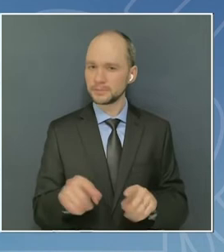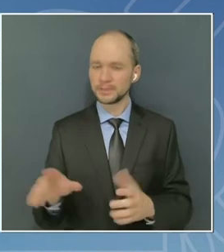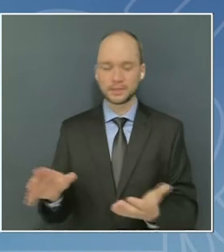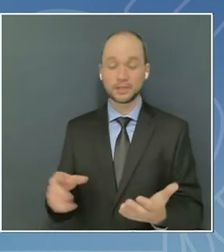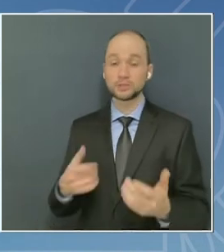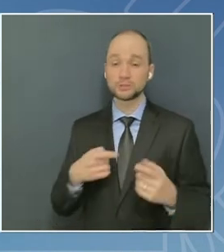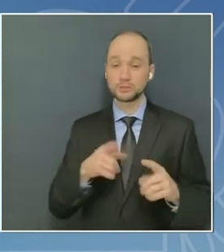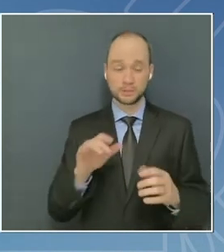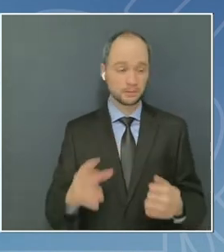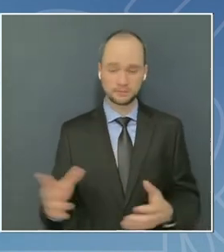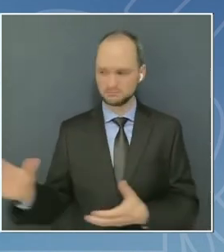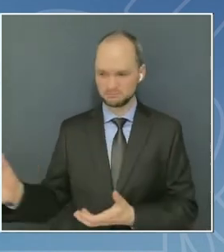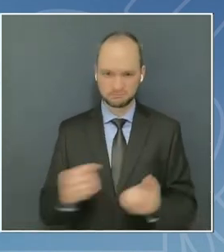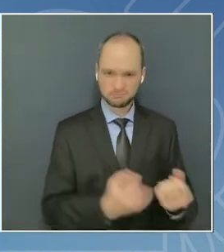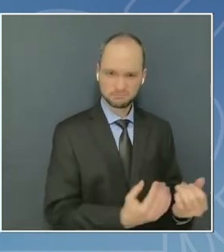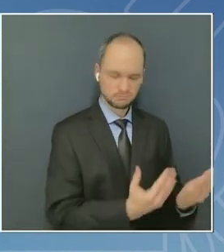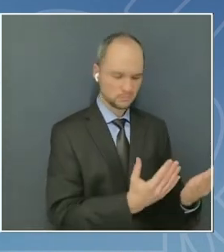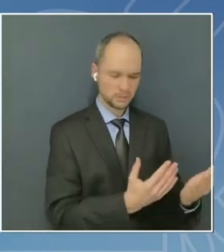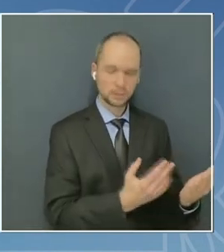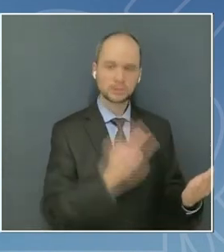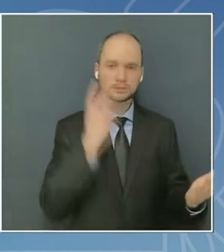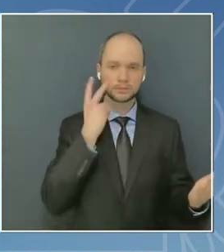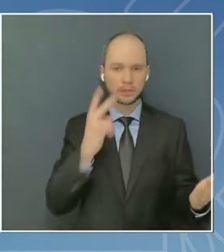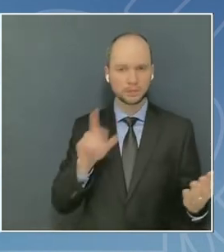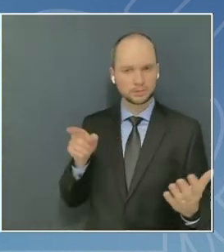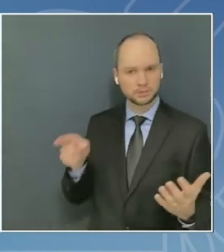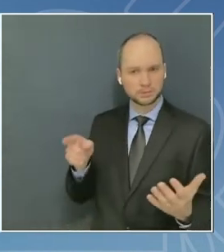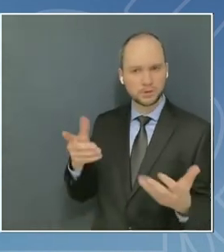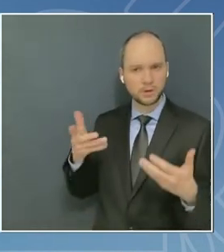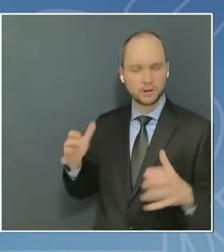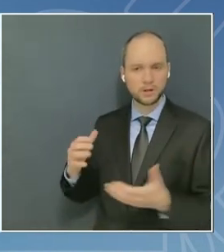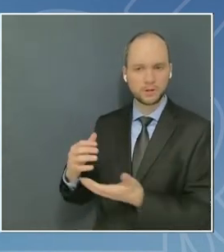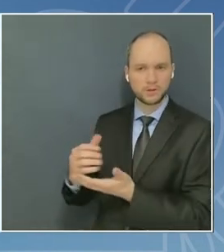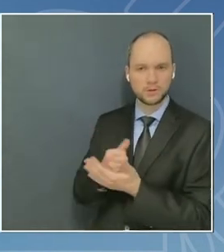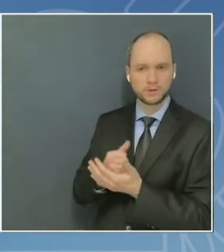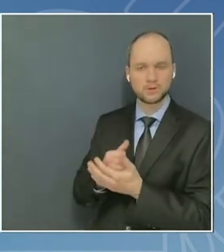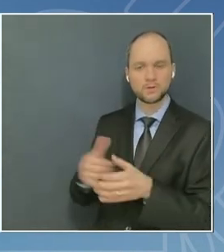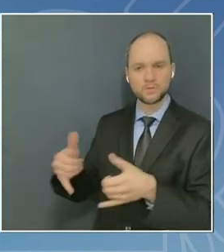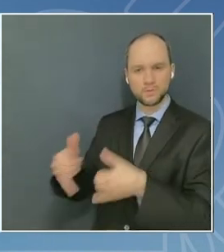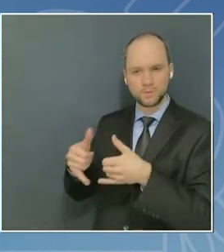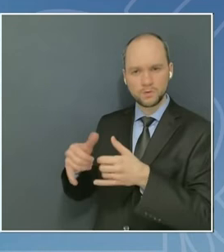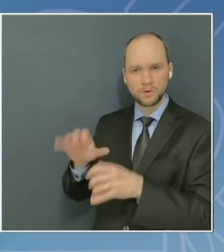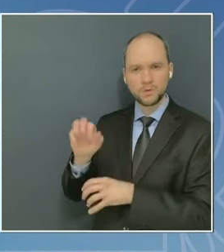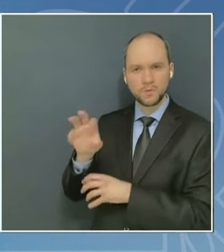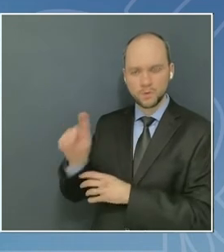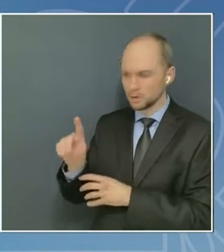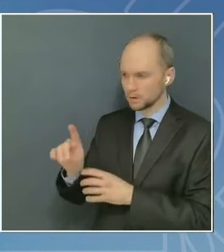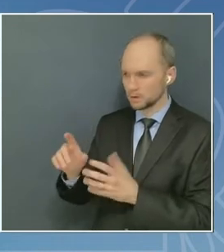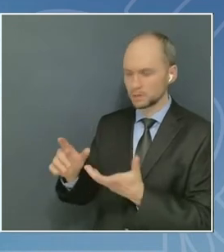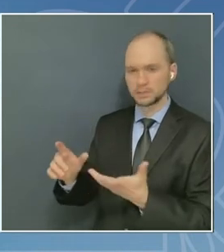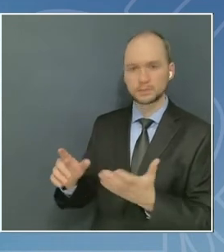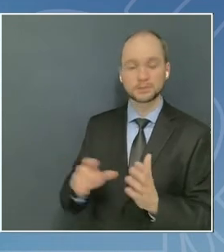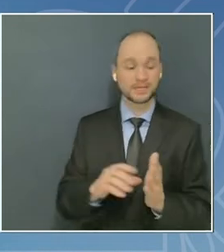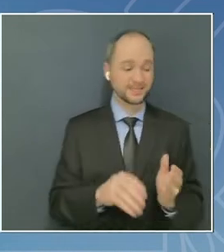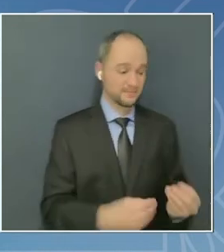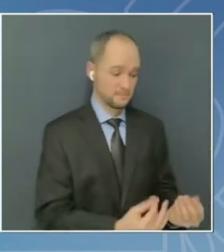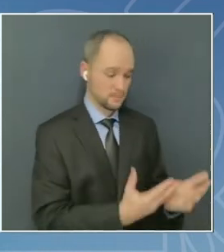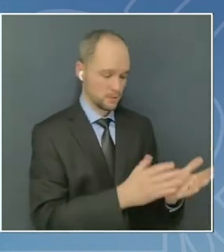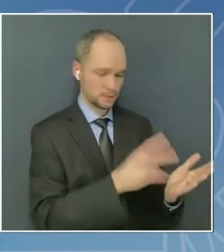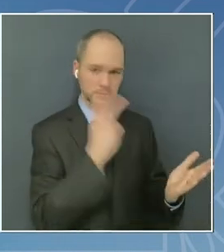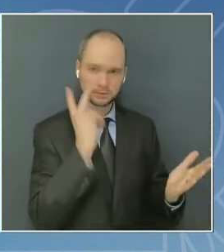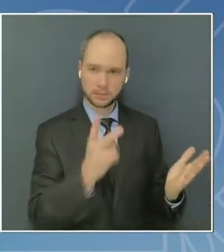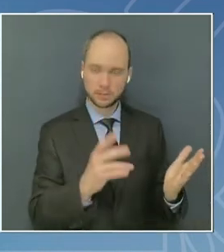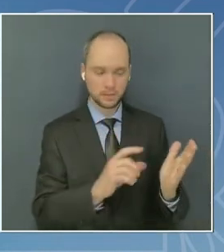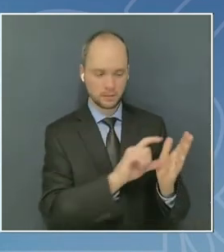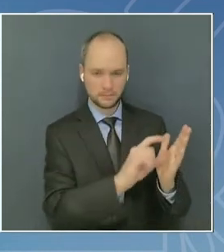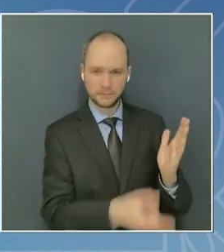gotten and hid from him were falling out of the pages of the book. And he was really heartbroken that she had kept